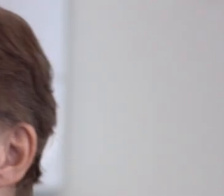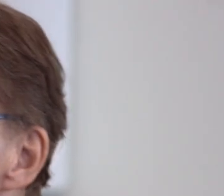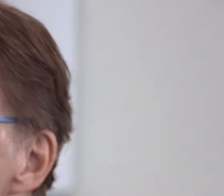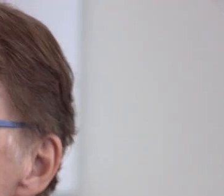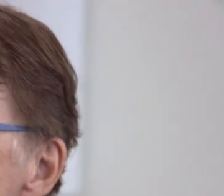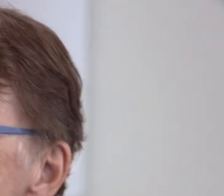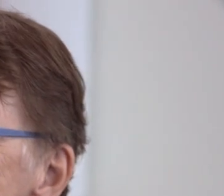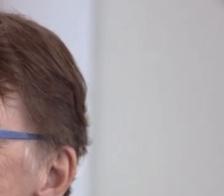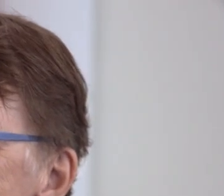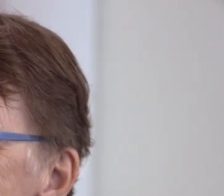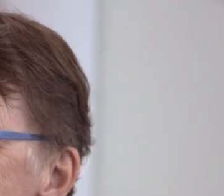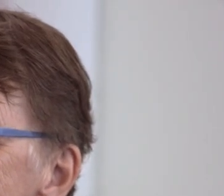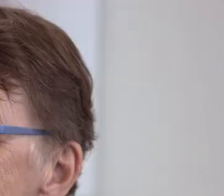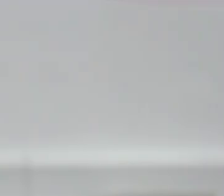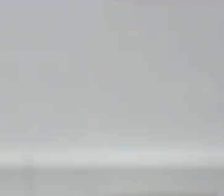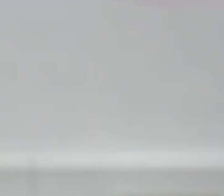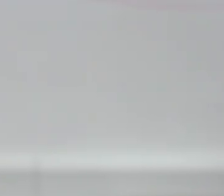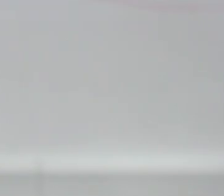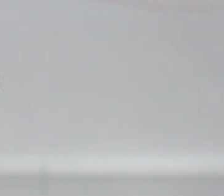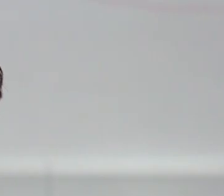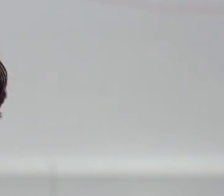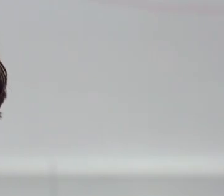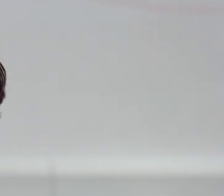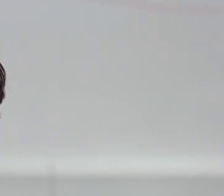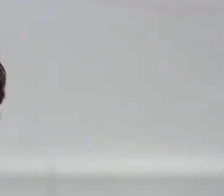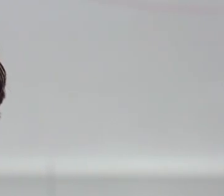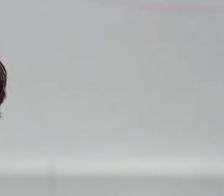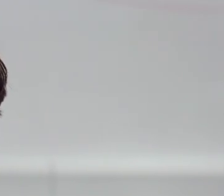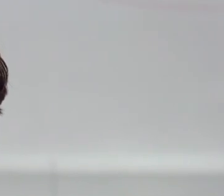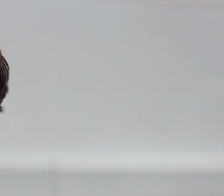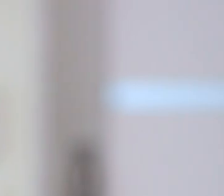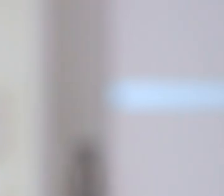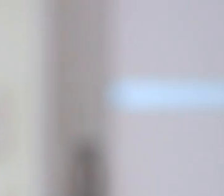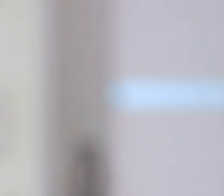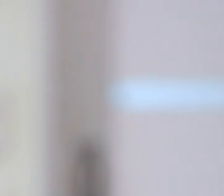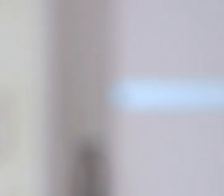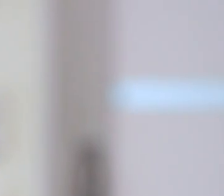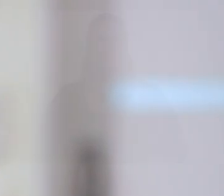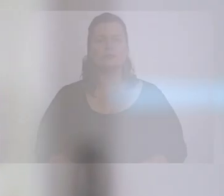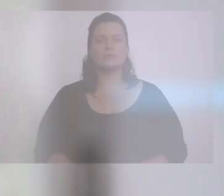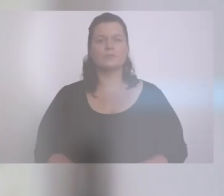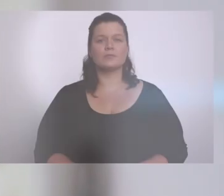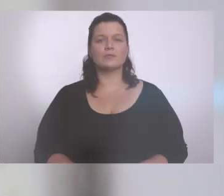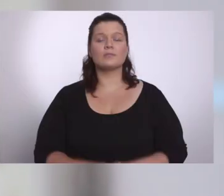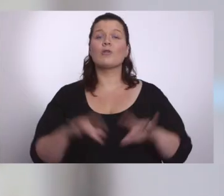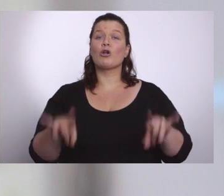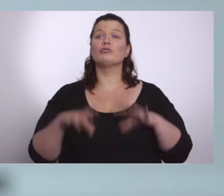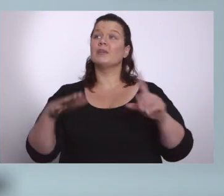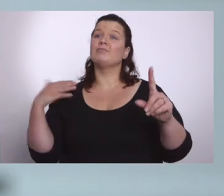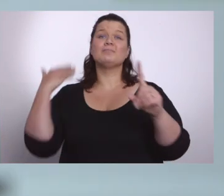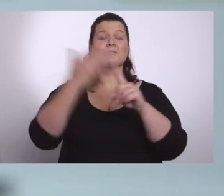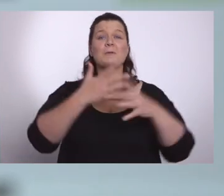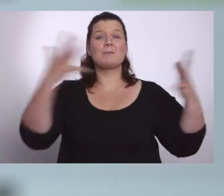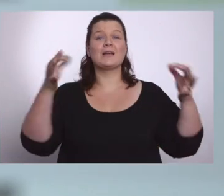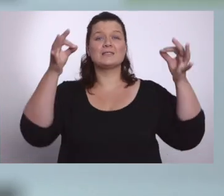Kristen Laurent, Chris Ecker, Tony Guillaume, and Shaya Mitchell. Craig Wallace, the President of People with Disability Australia. It's